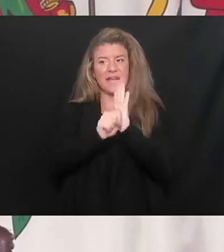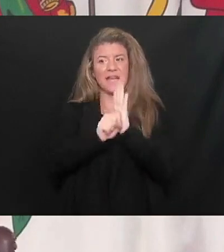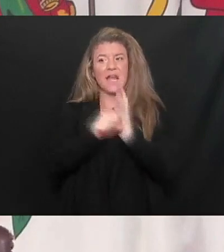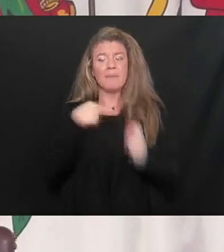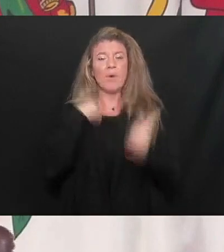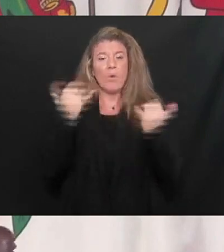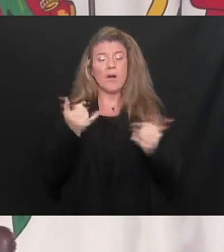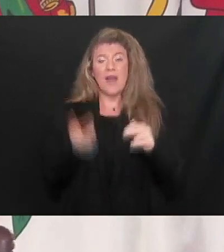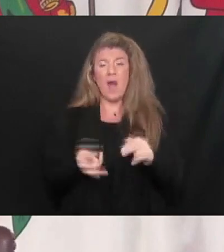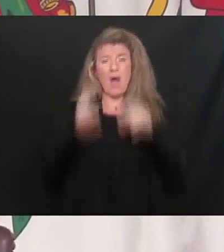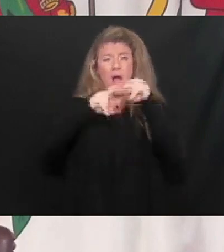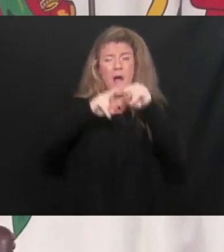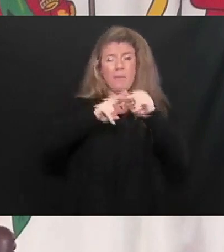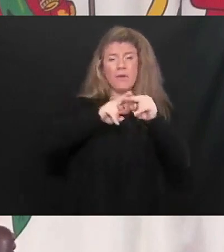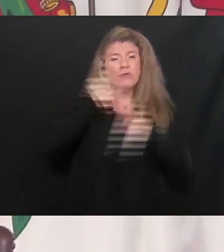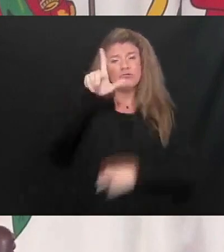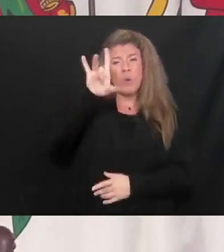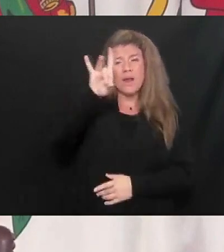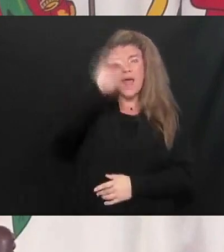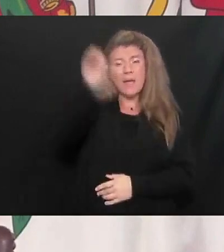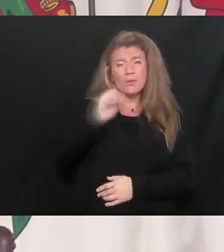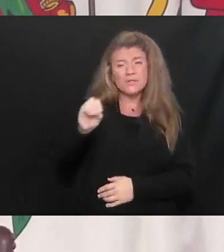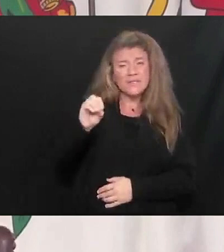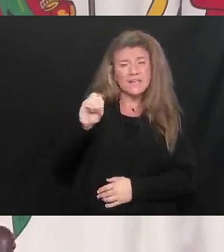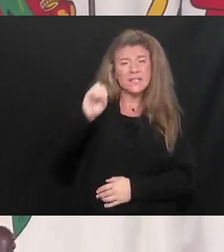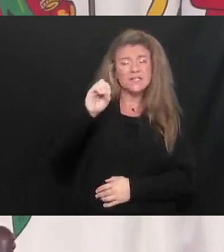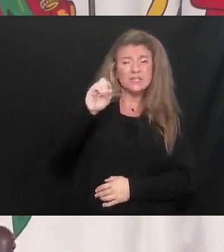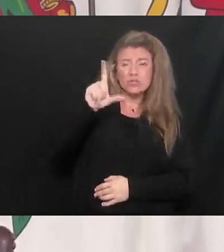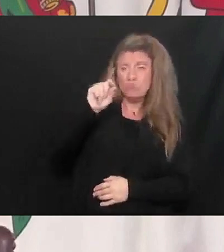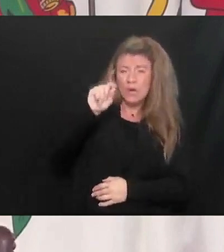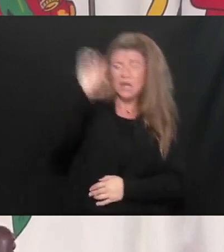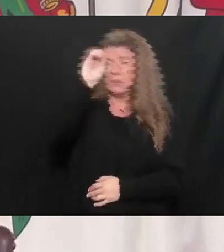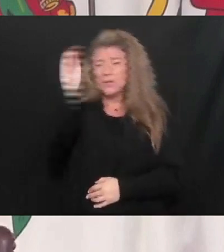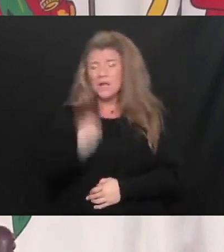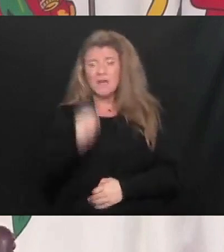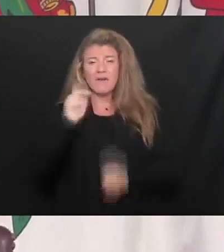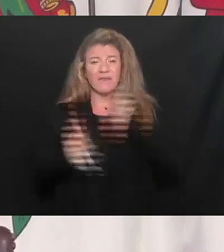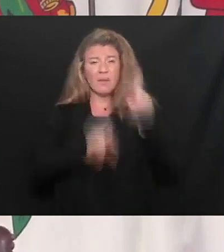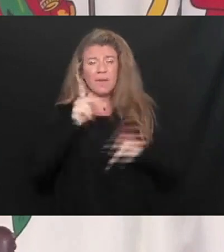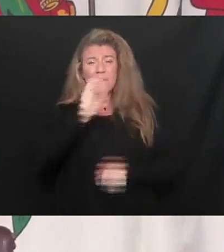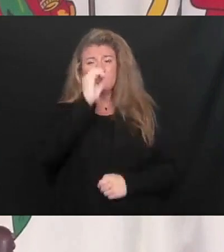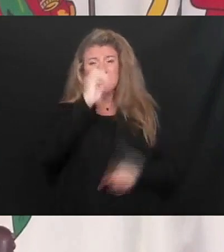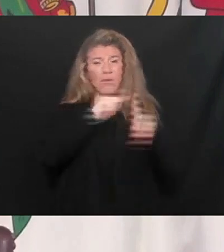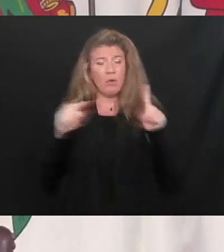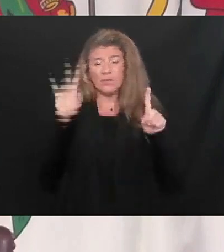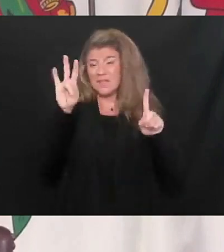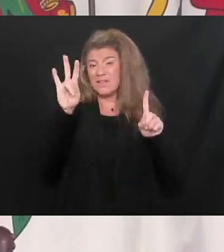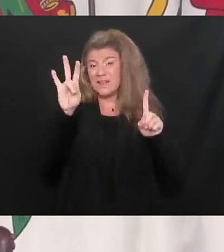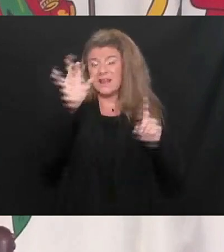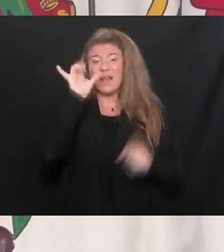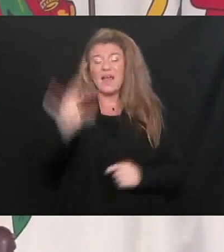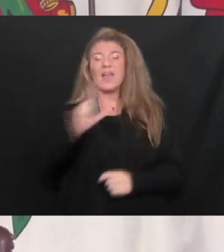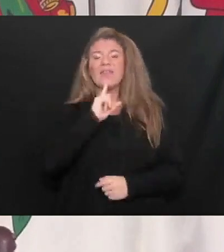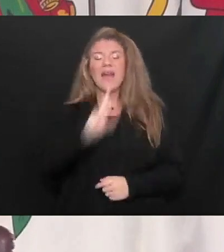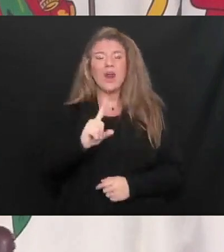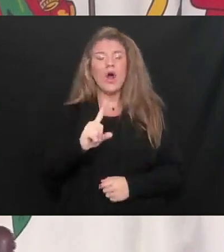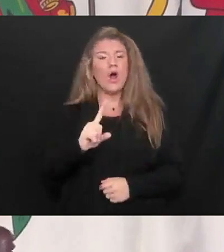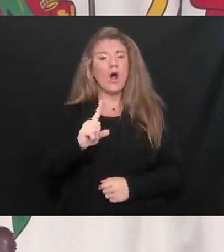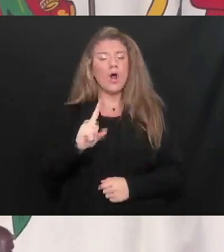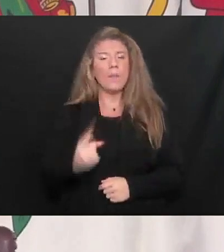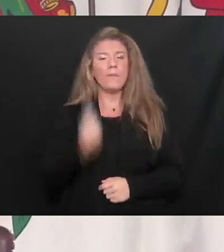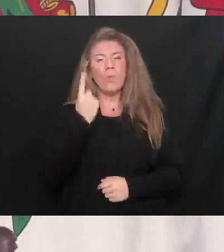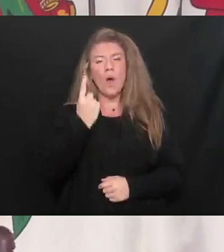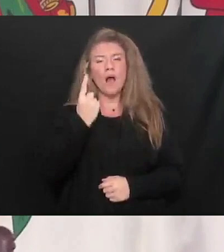20 percentile, 28 percentile, whatever, of folks from 0 to 17 that are ones